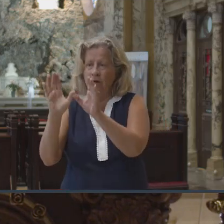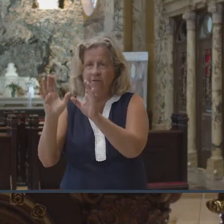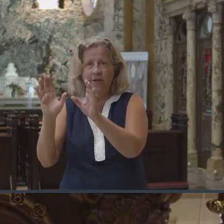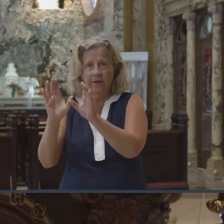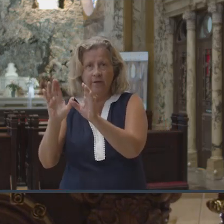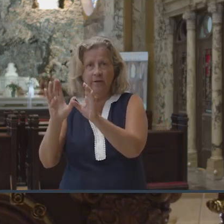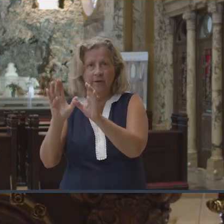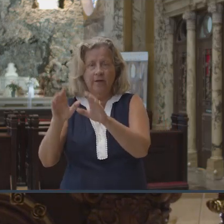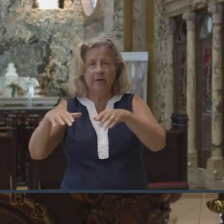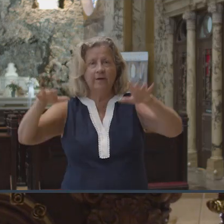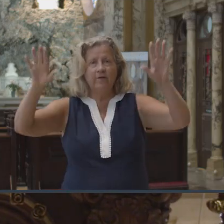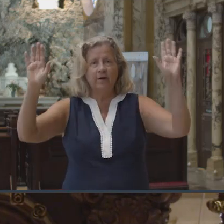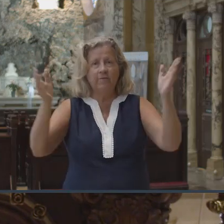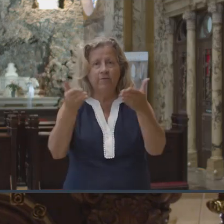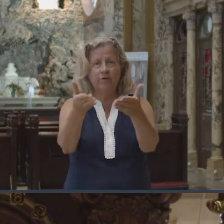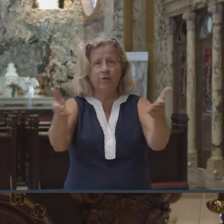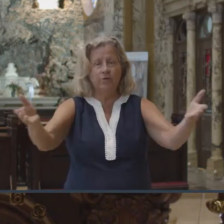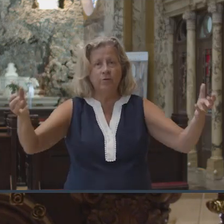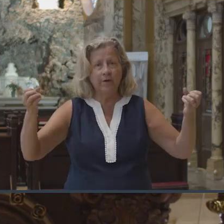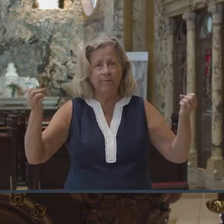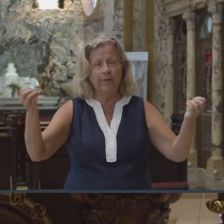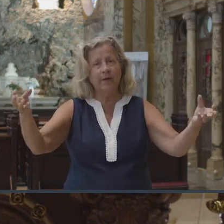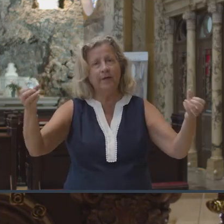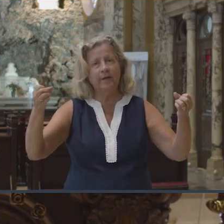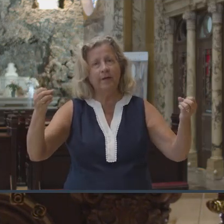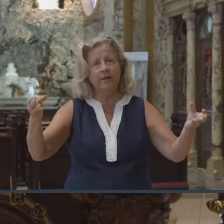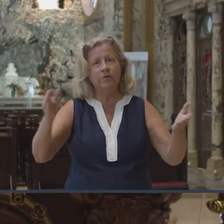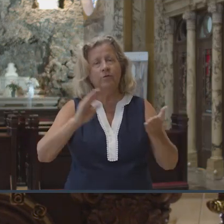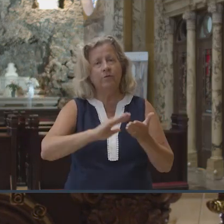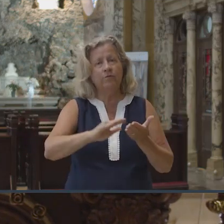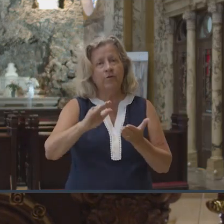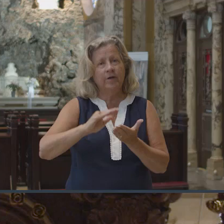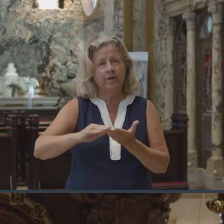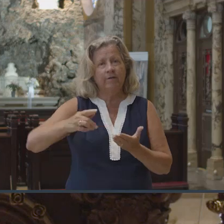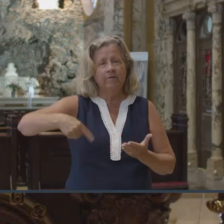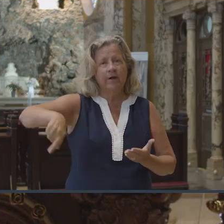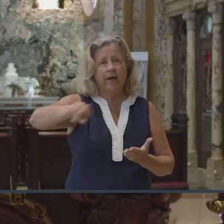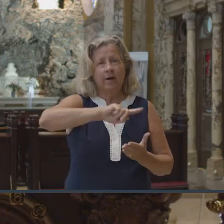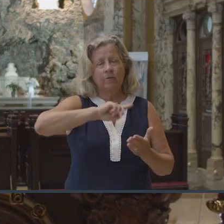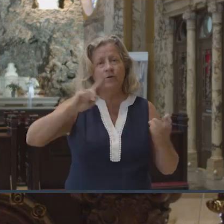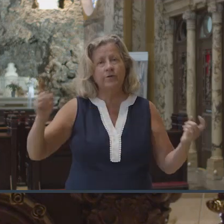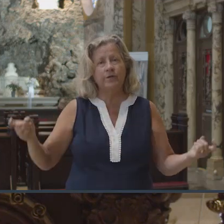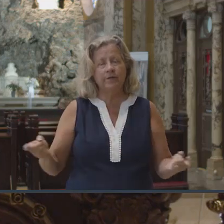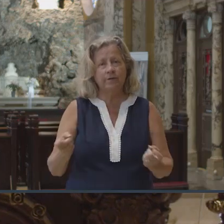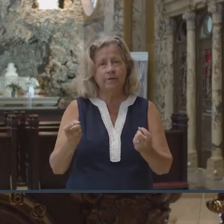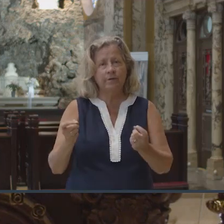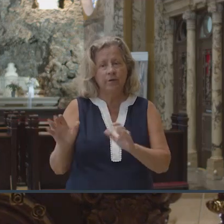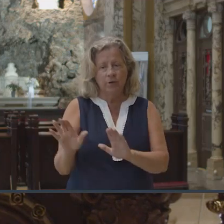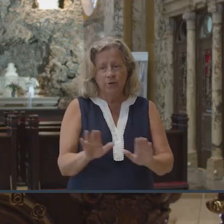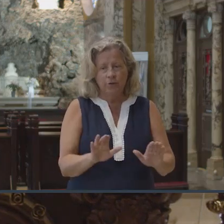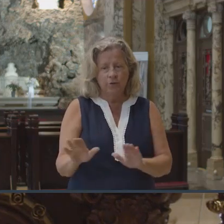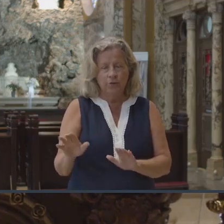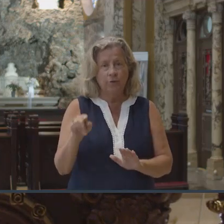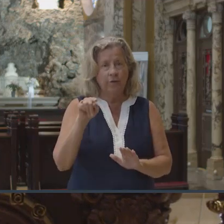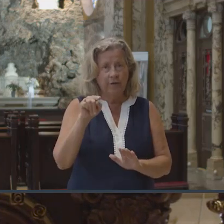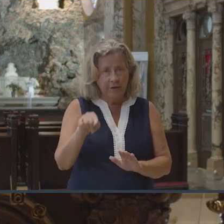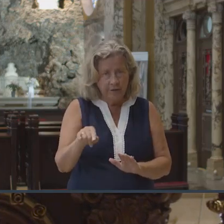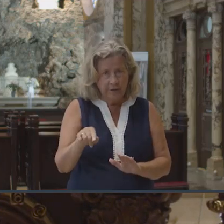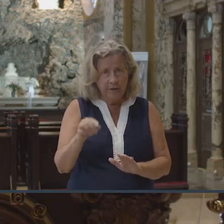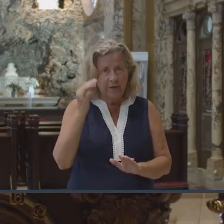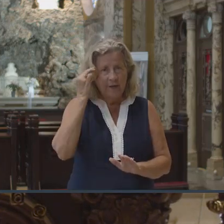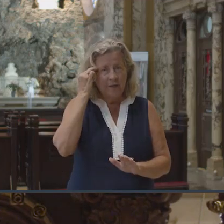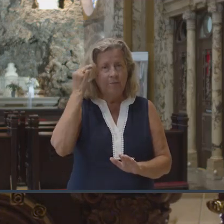for you and for many for the forgiveness of sins. Do this in memory of me."